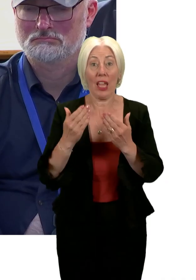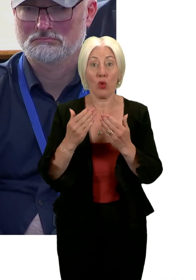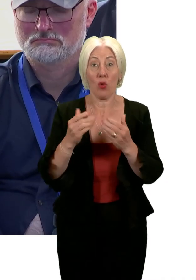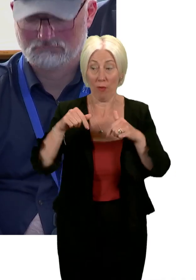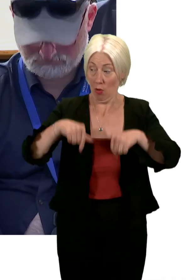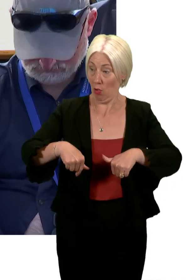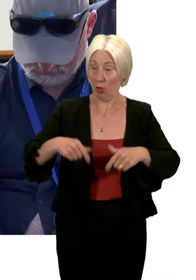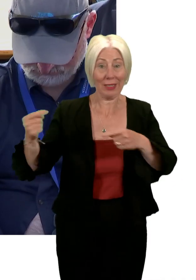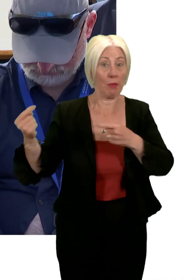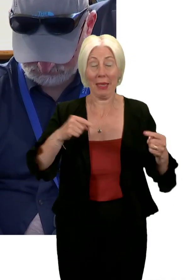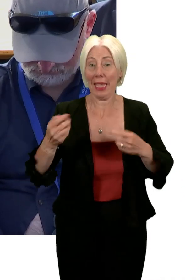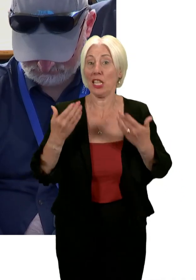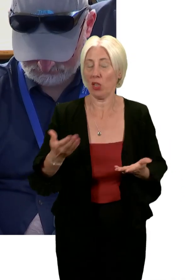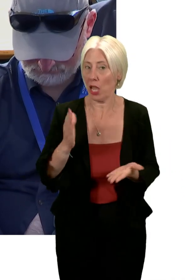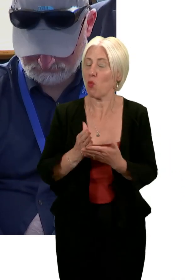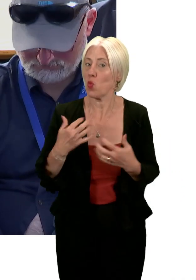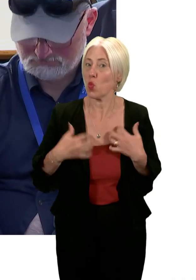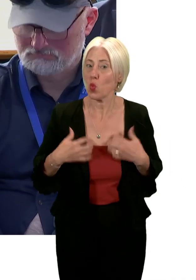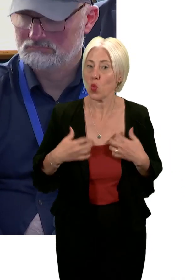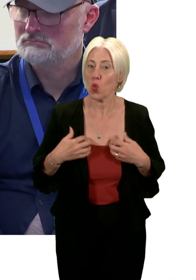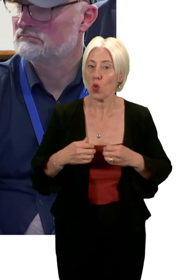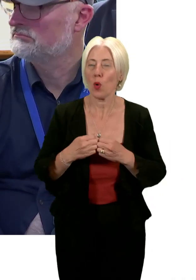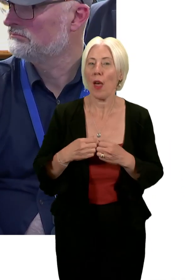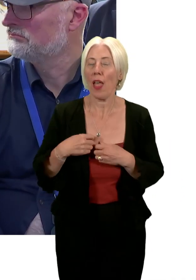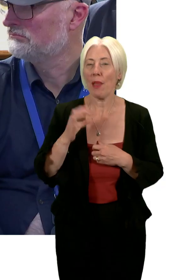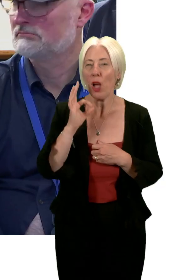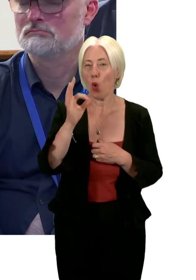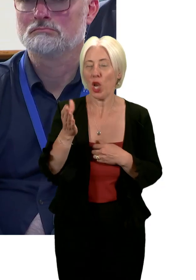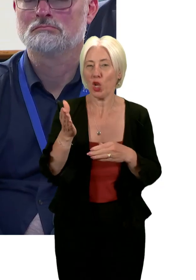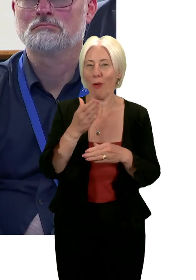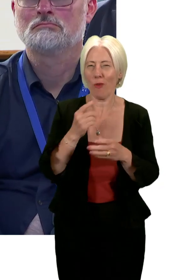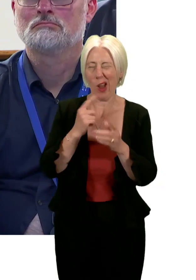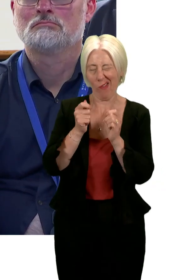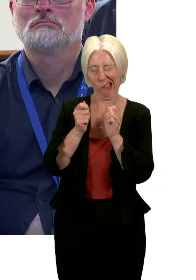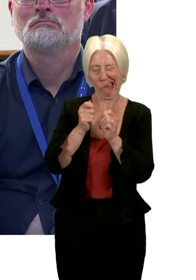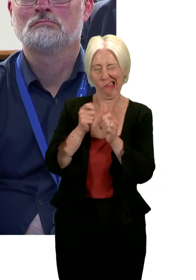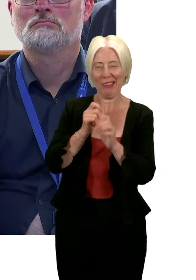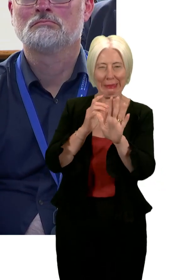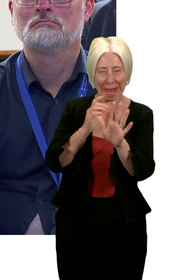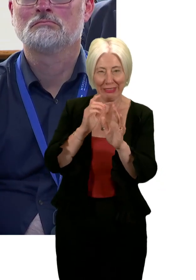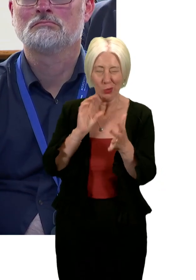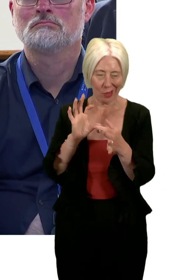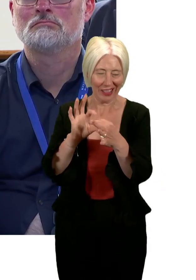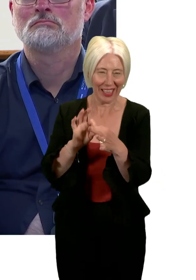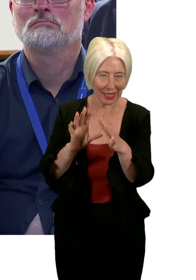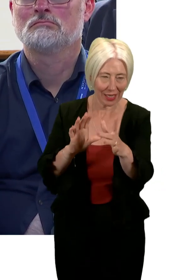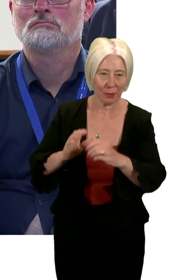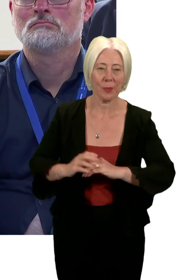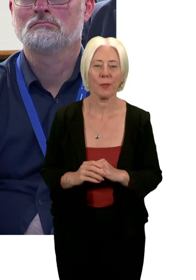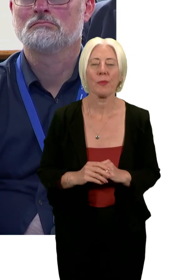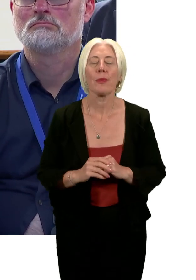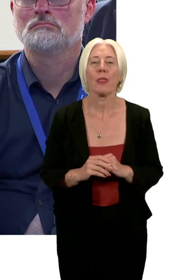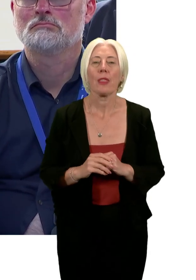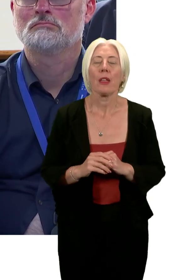this. It's really interesting. I think I've sort of tweaked my question from the last one to link it up, because I